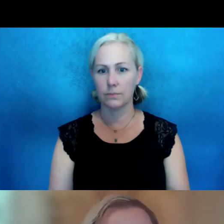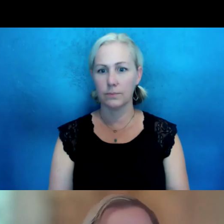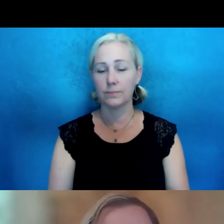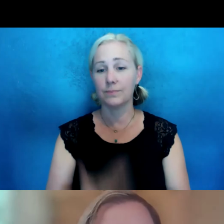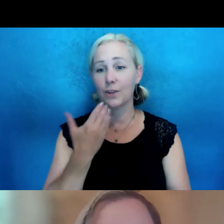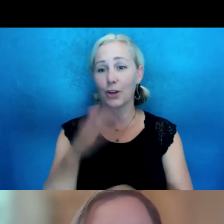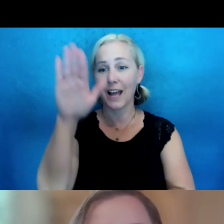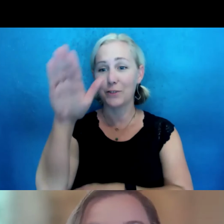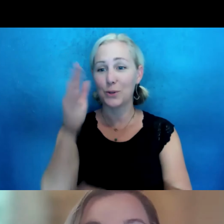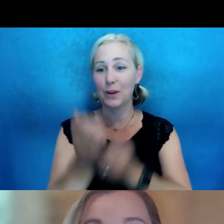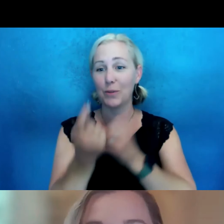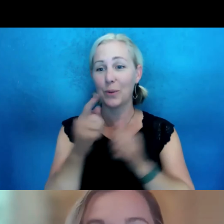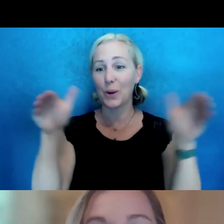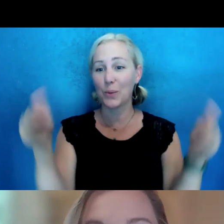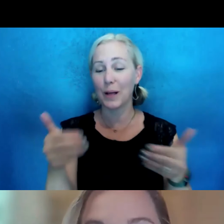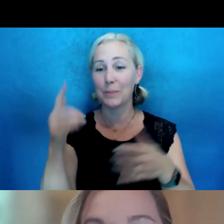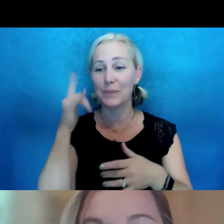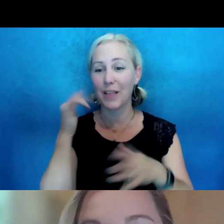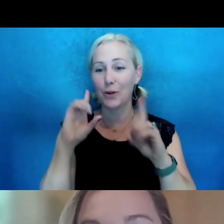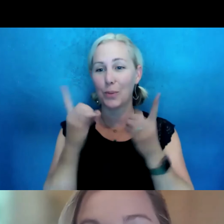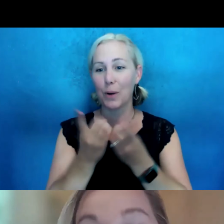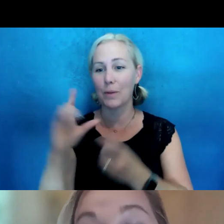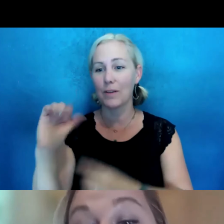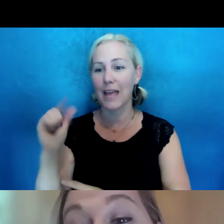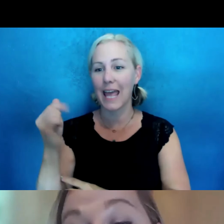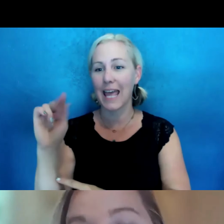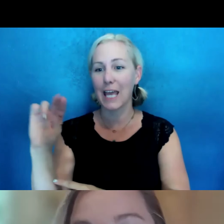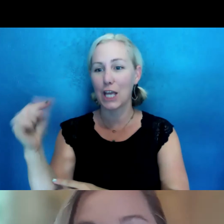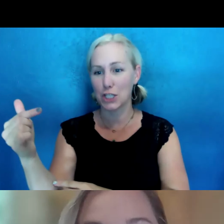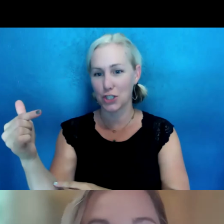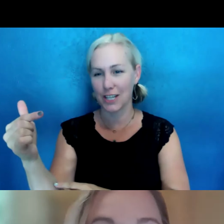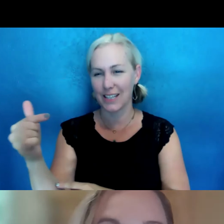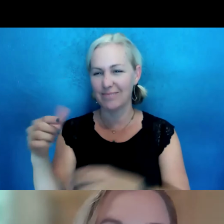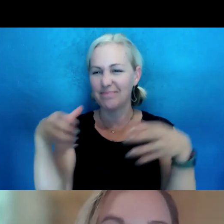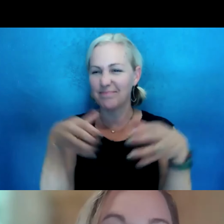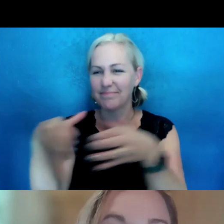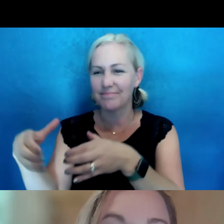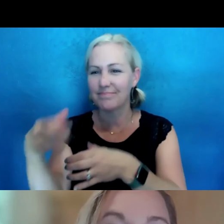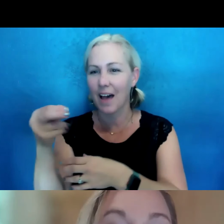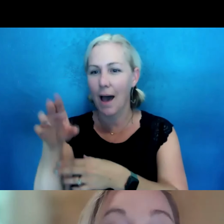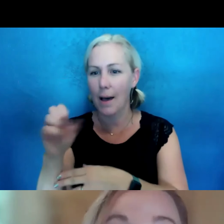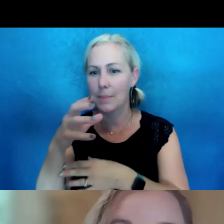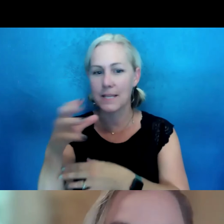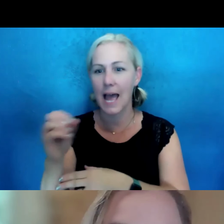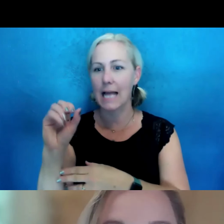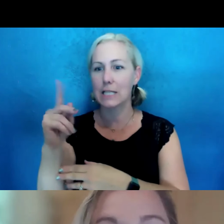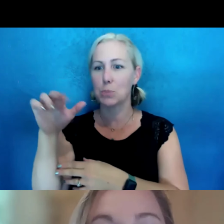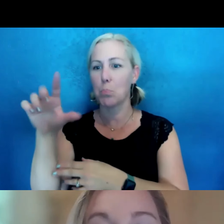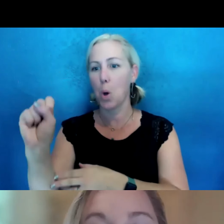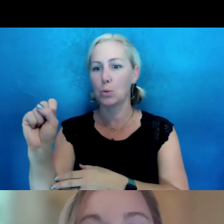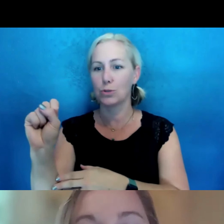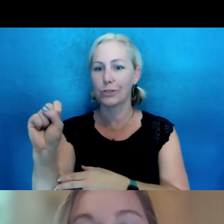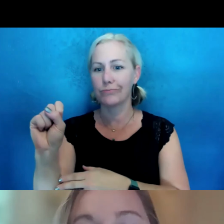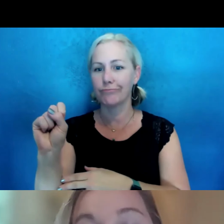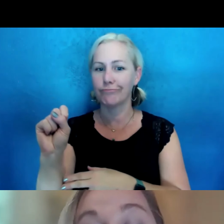Good afternoon, everyone, and welcome to the California Department of Aging's Aging Hubs and Spokes webinar. Before I turn it over to Director